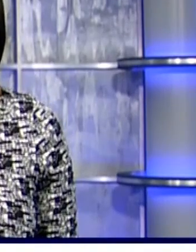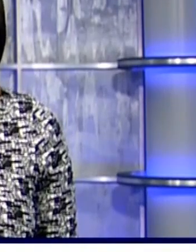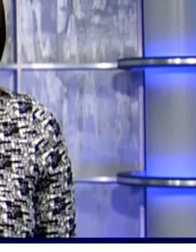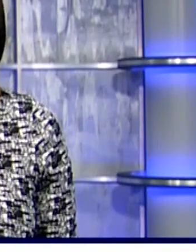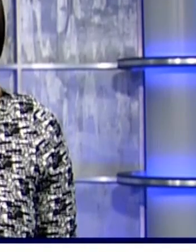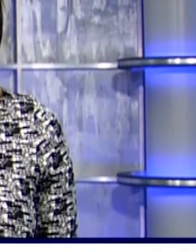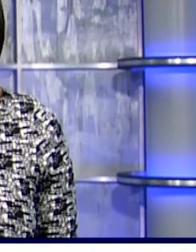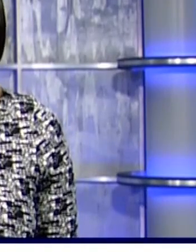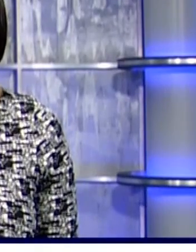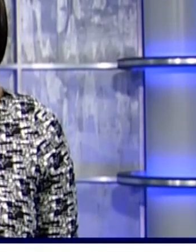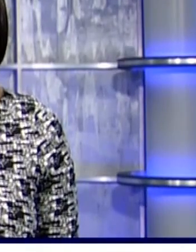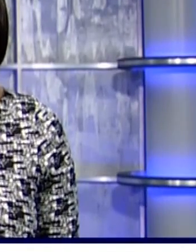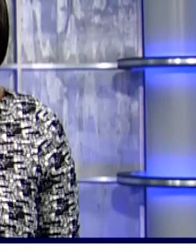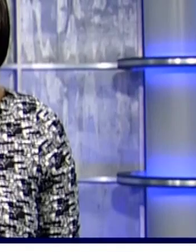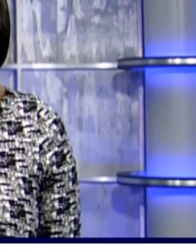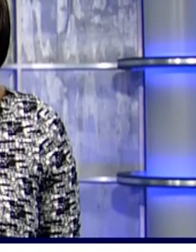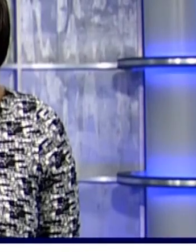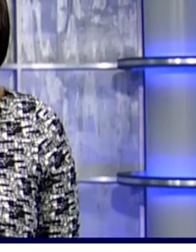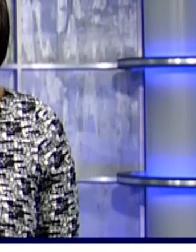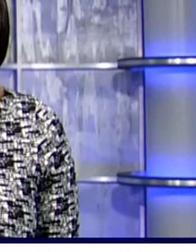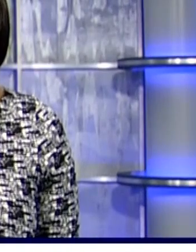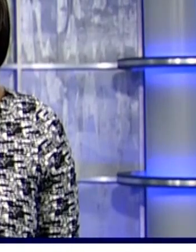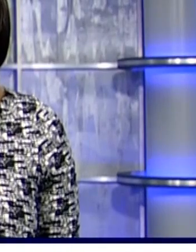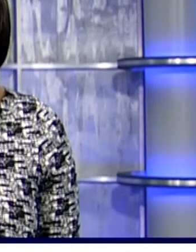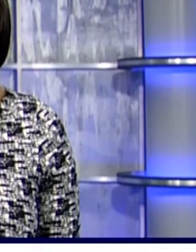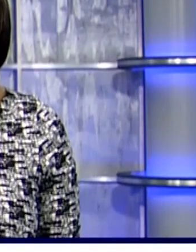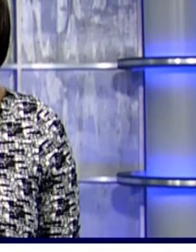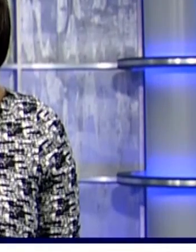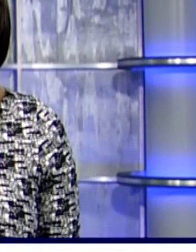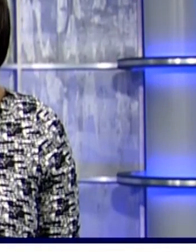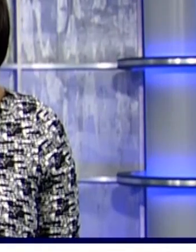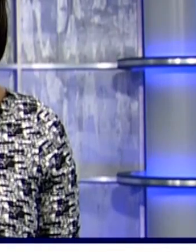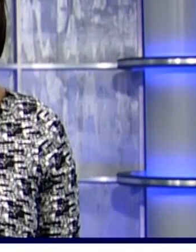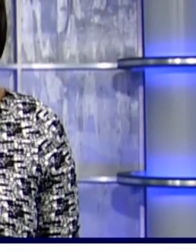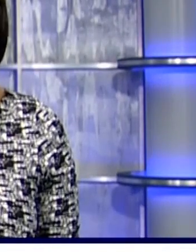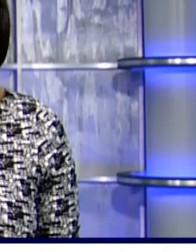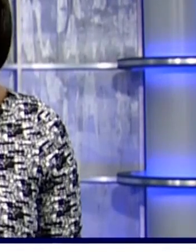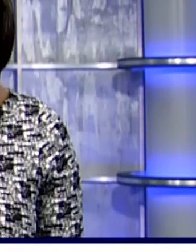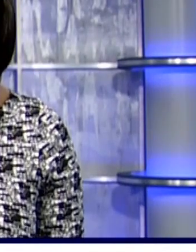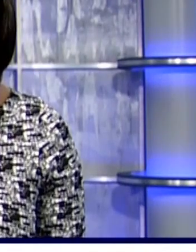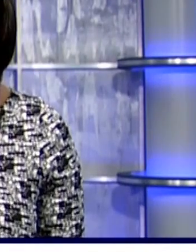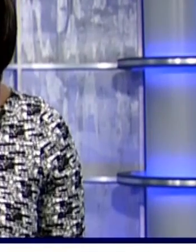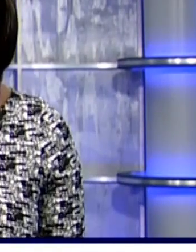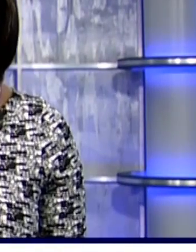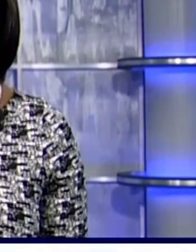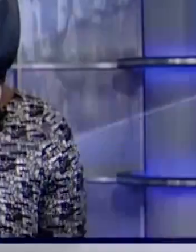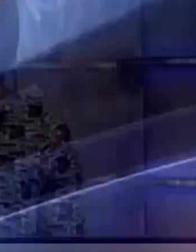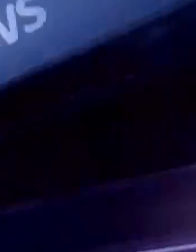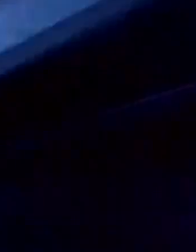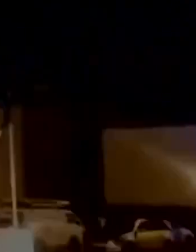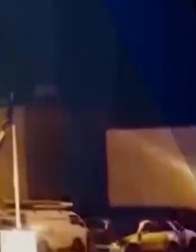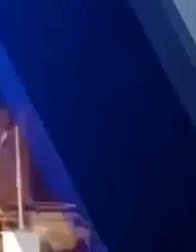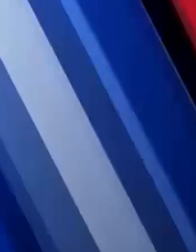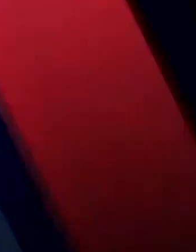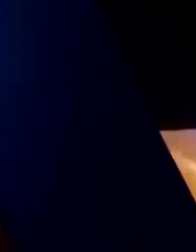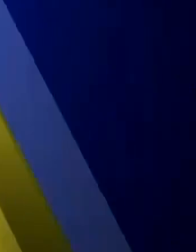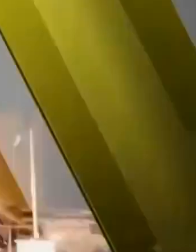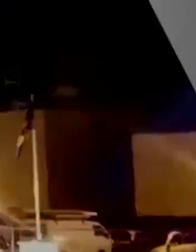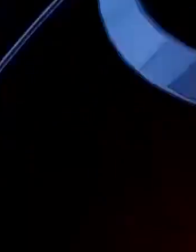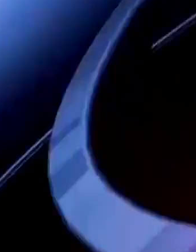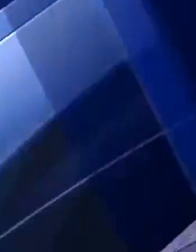Rust's heroics weren't enough this time around to save the Knight Riders from falling through the Super Kings.